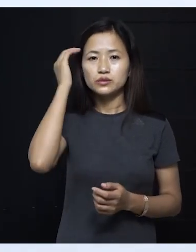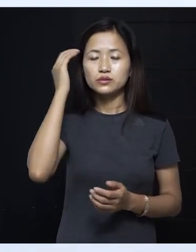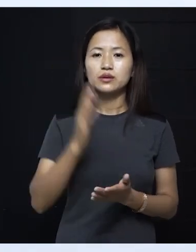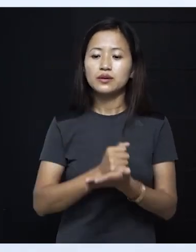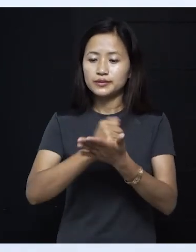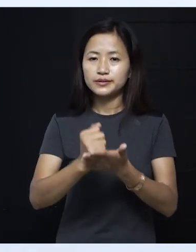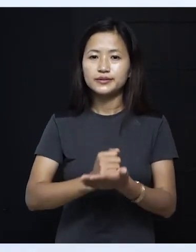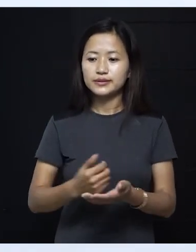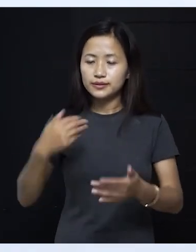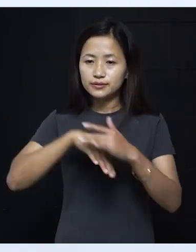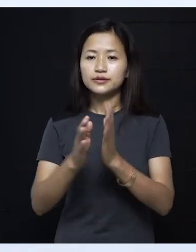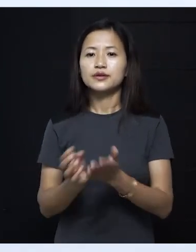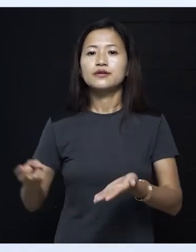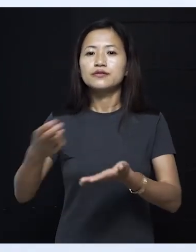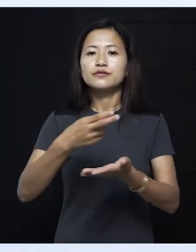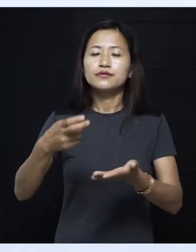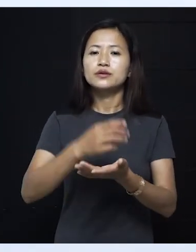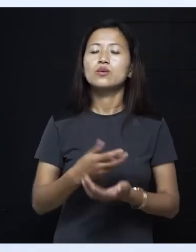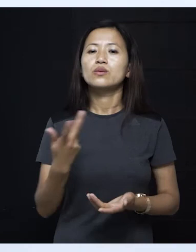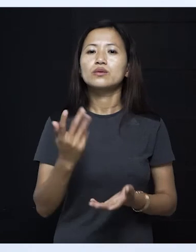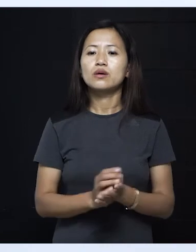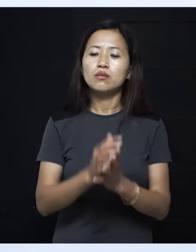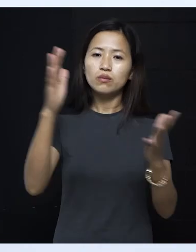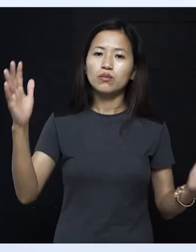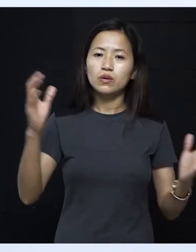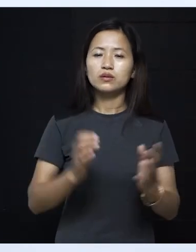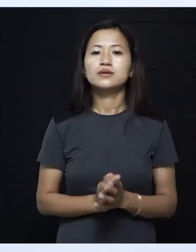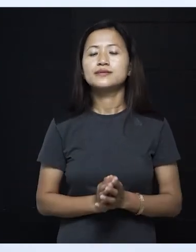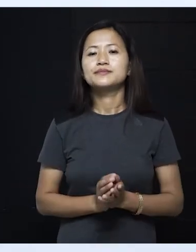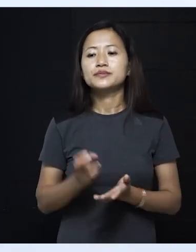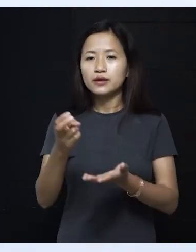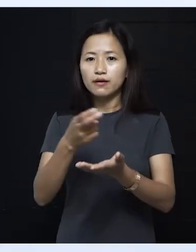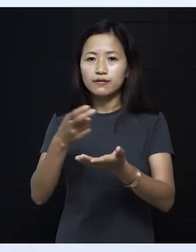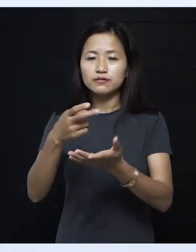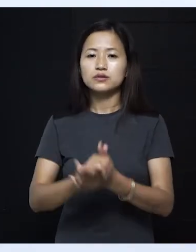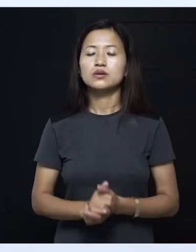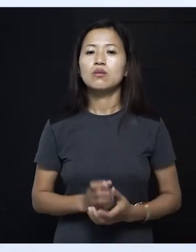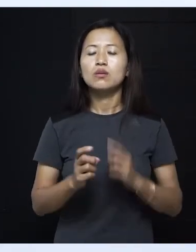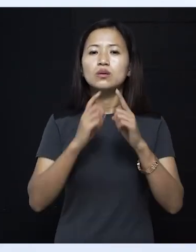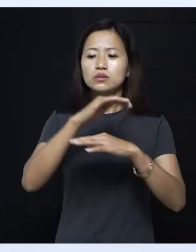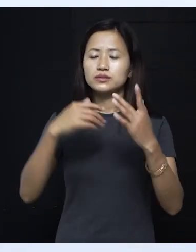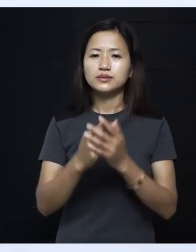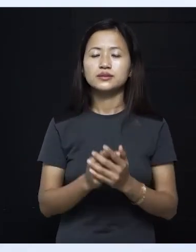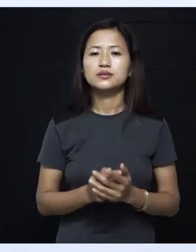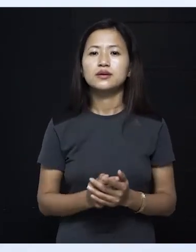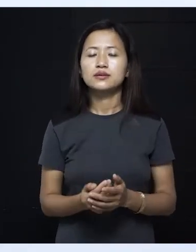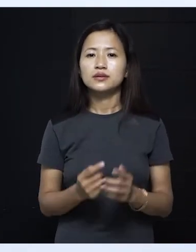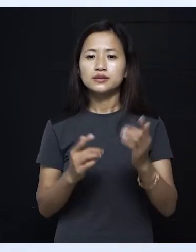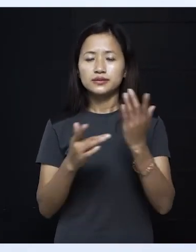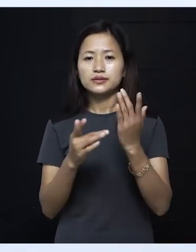practice those in their field where they can get more harvest. So all these we have discussed in